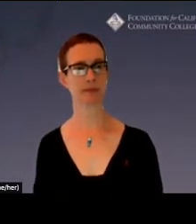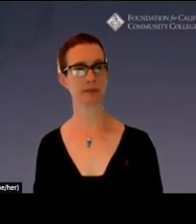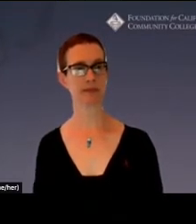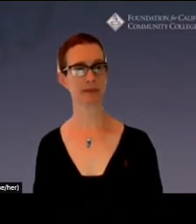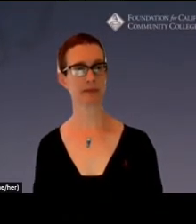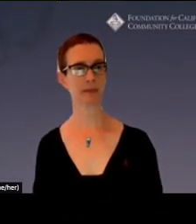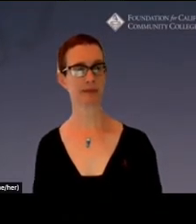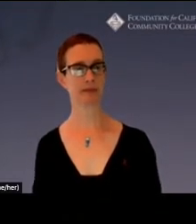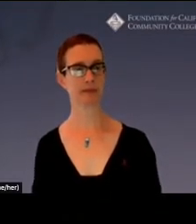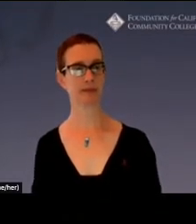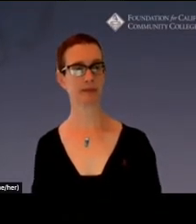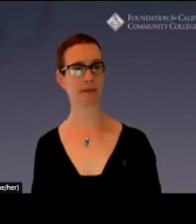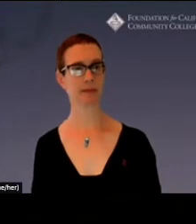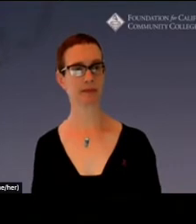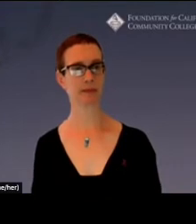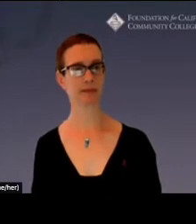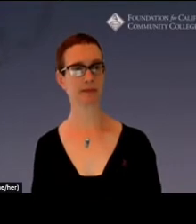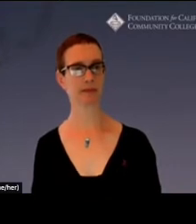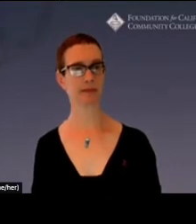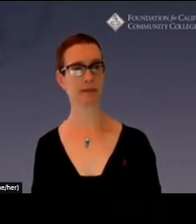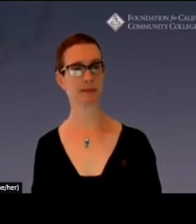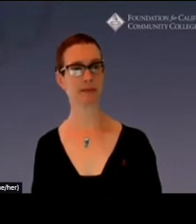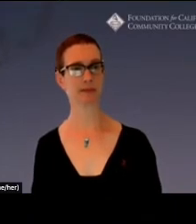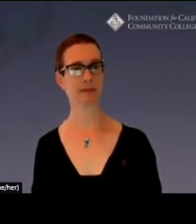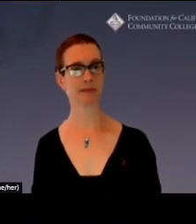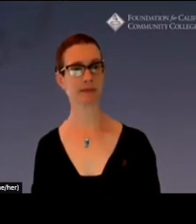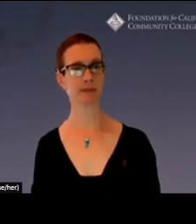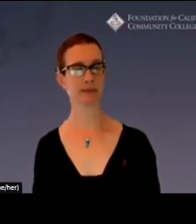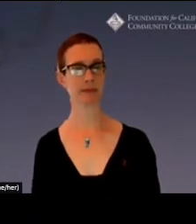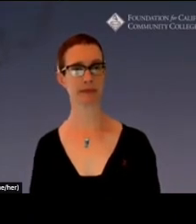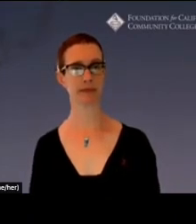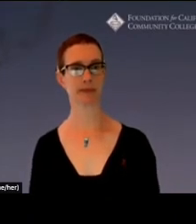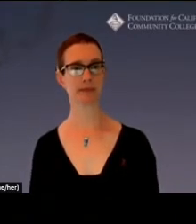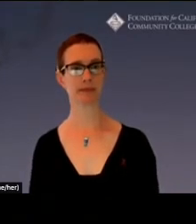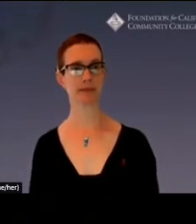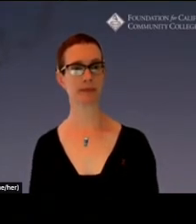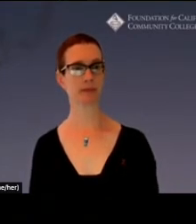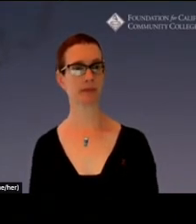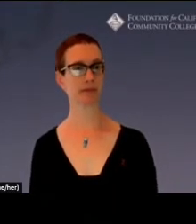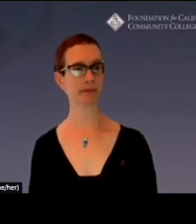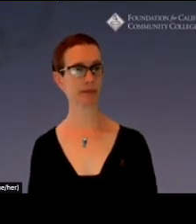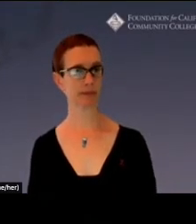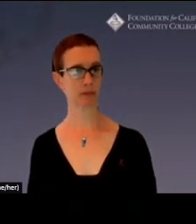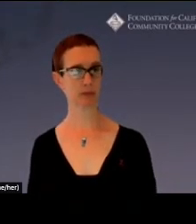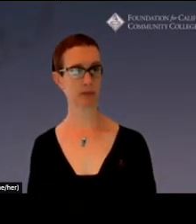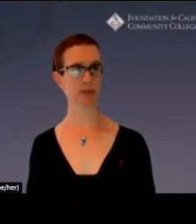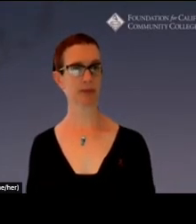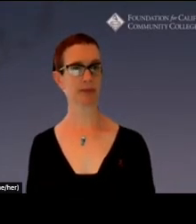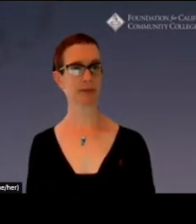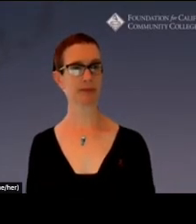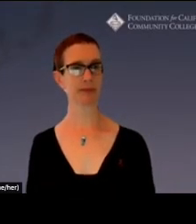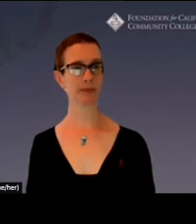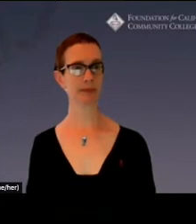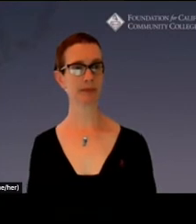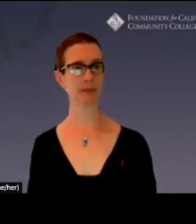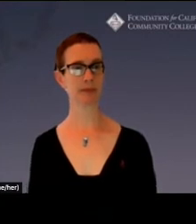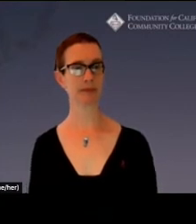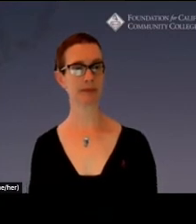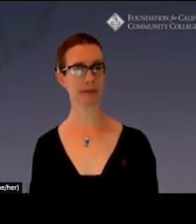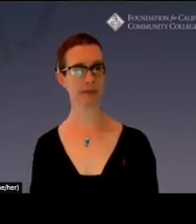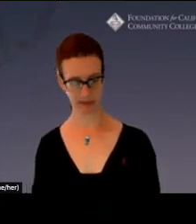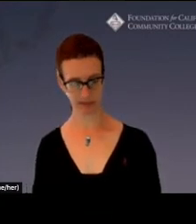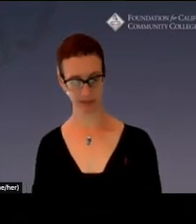still participate in a different collaborative. I just can't be the lead for both of them. So this question did come up for UCs.